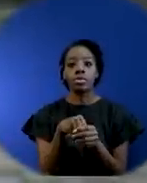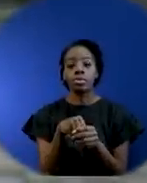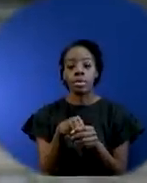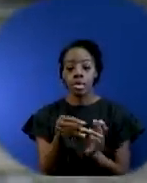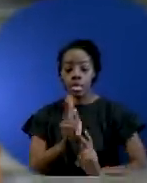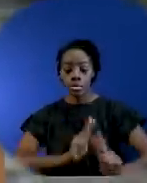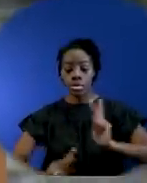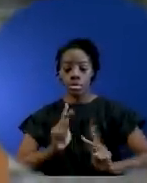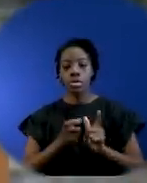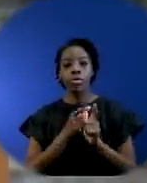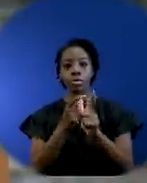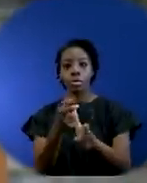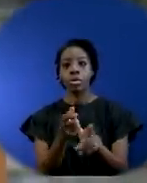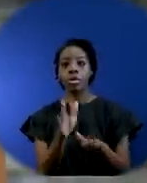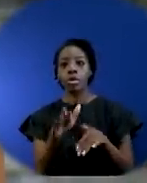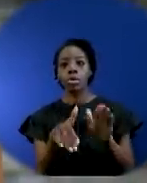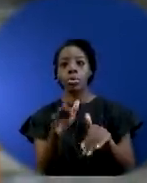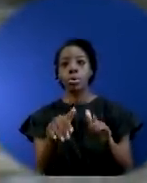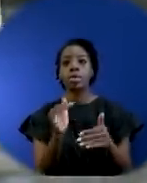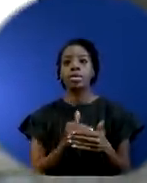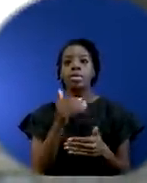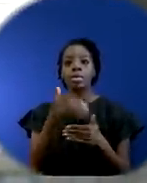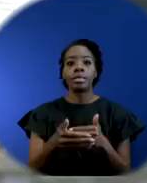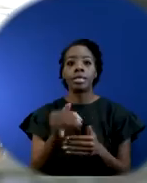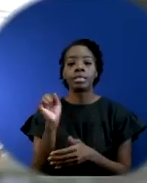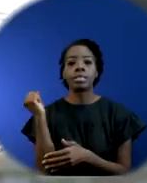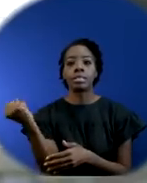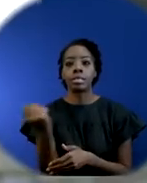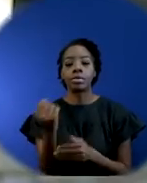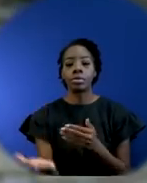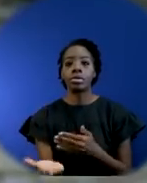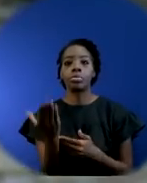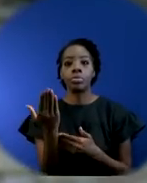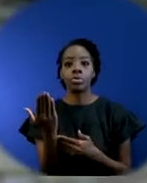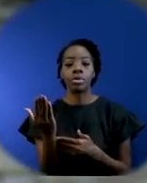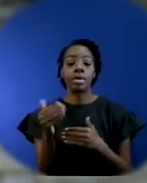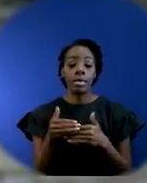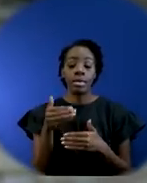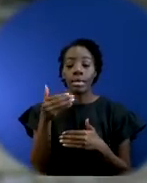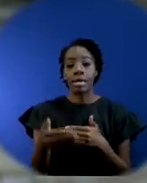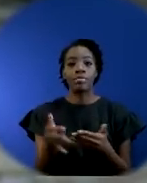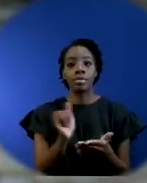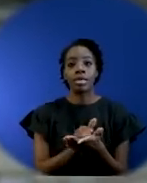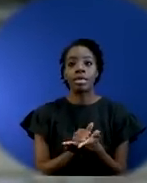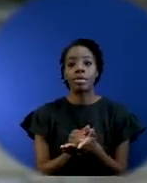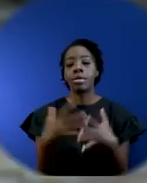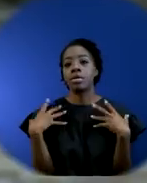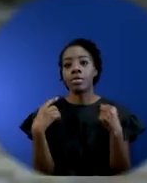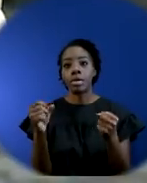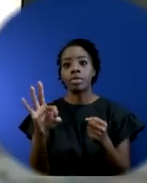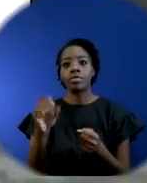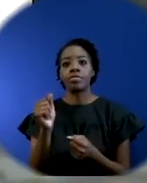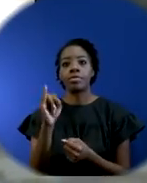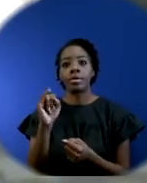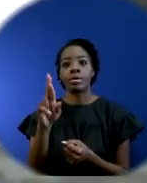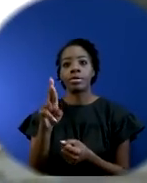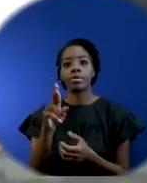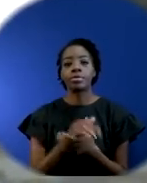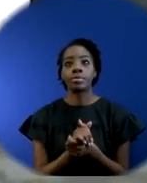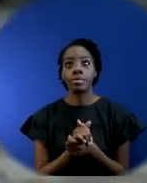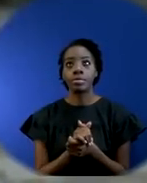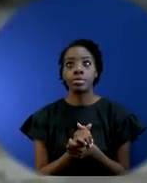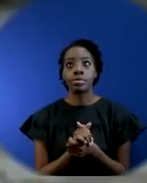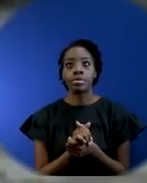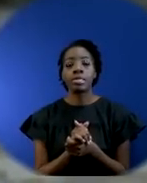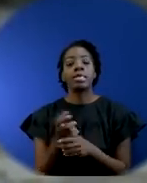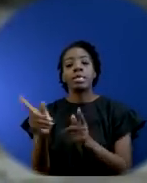run and walk at 7:30 next Saturday morning. And then after the fun run, we'll have a health fair. I think that's 9:30. Dr. Donnie Evans and